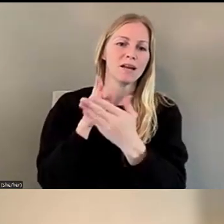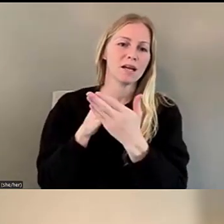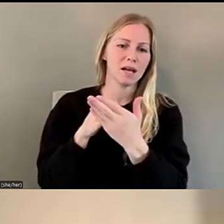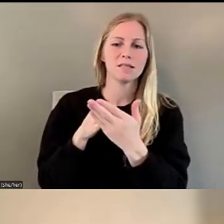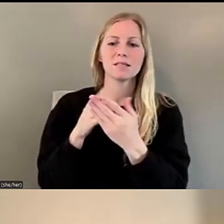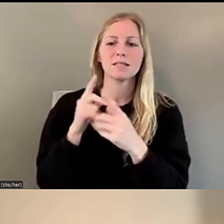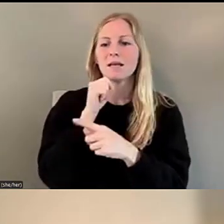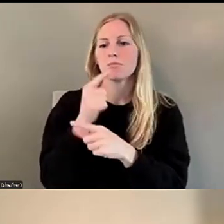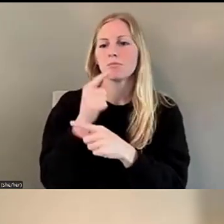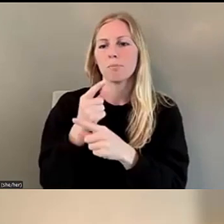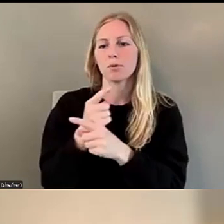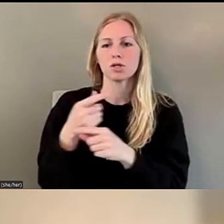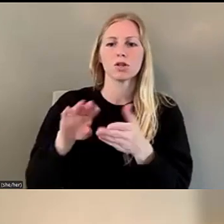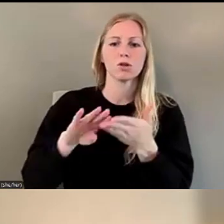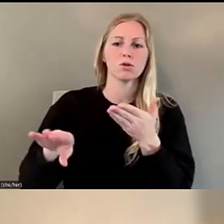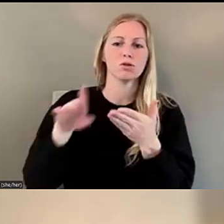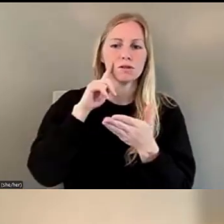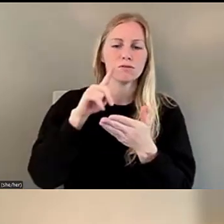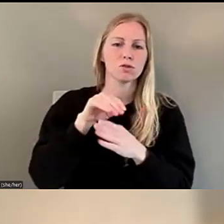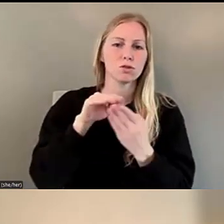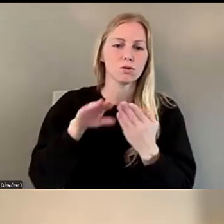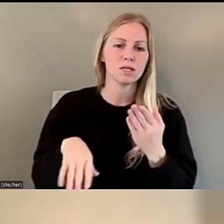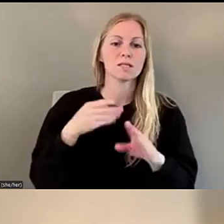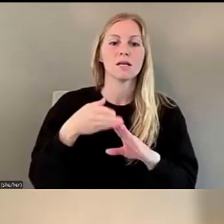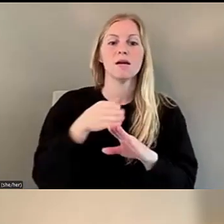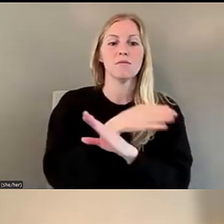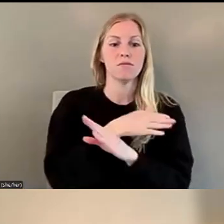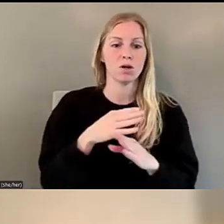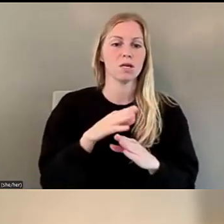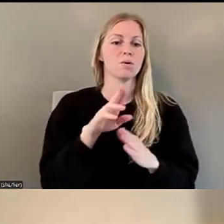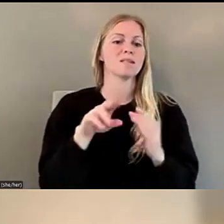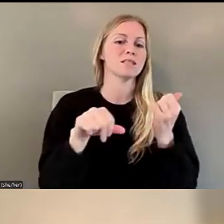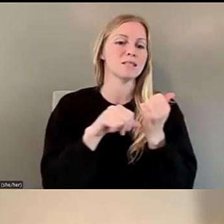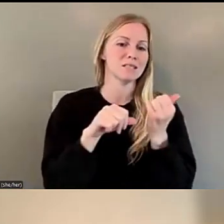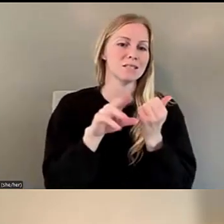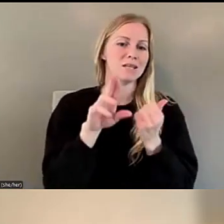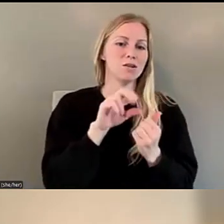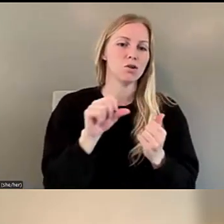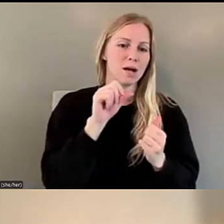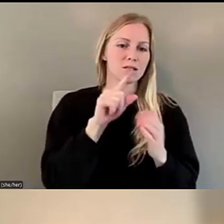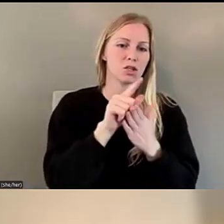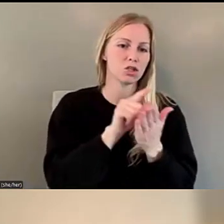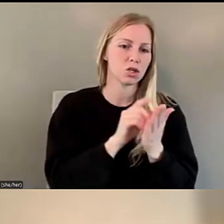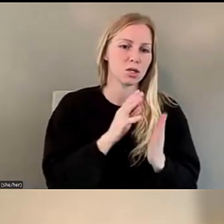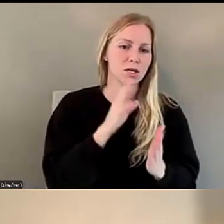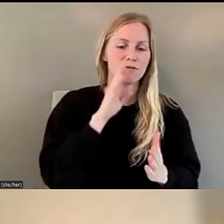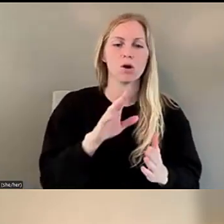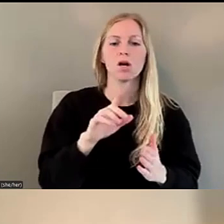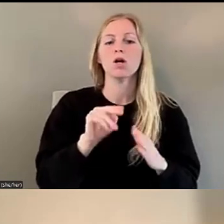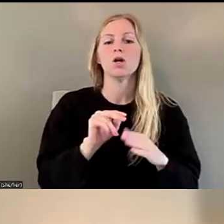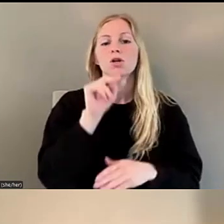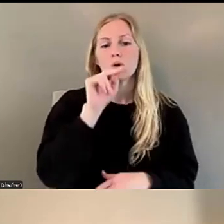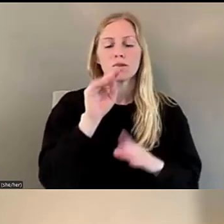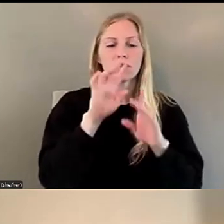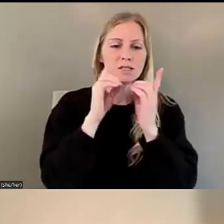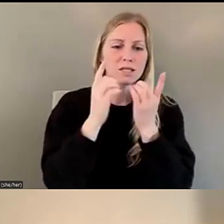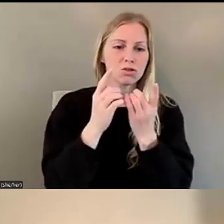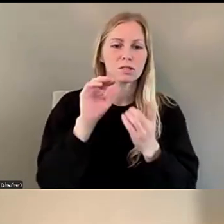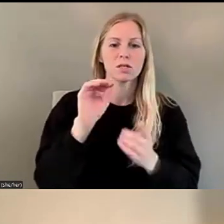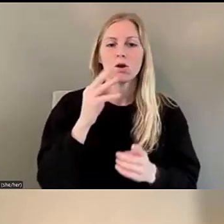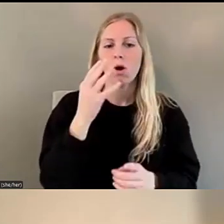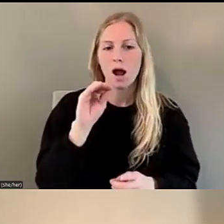Before joining the division, he was an assistant U.S. attorney in the U.S. Attorney's Office for the Northern District of Iowa's Affirmative